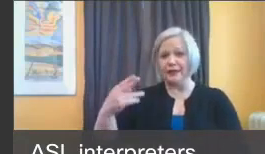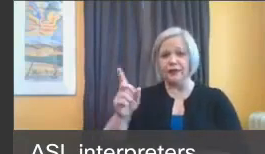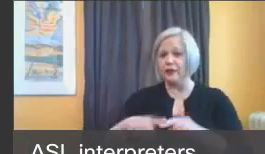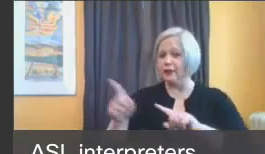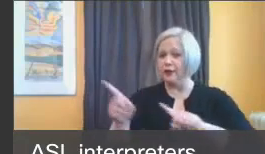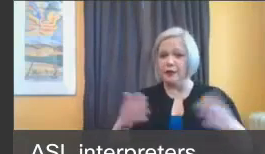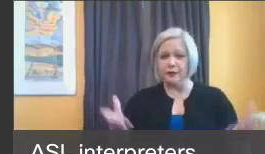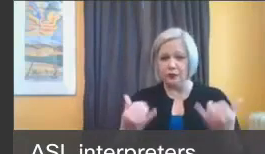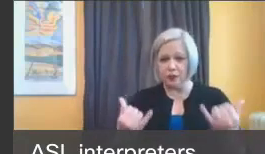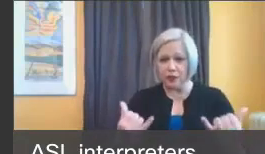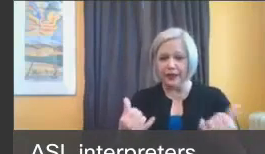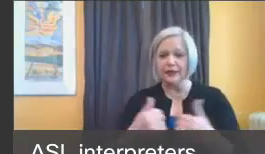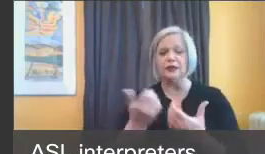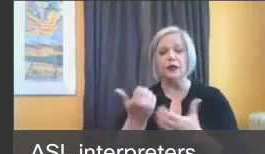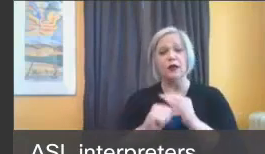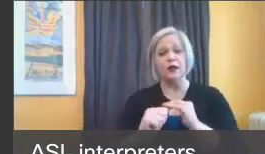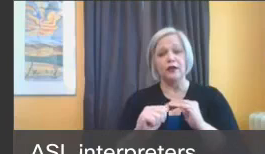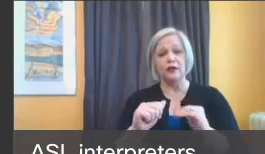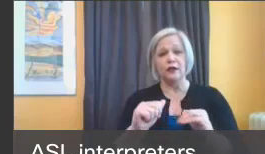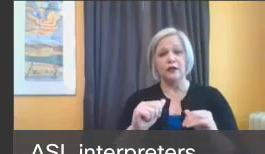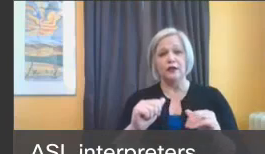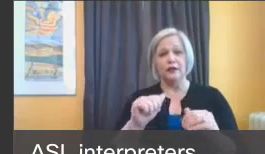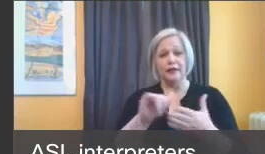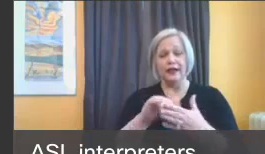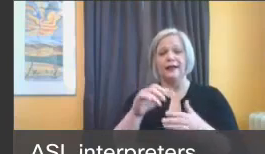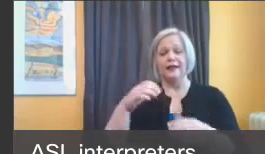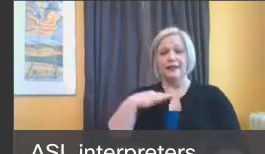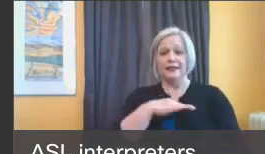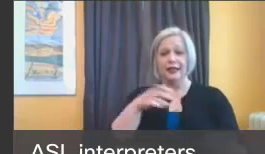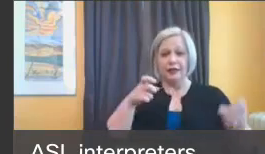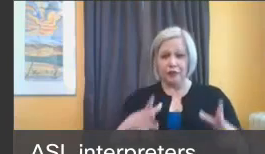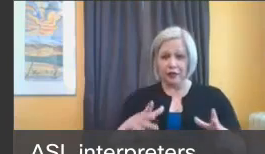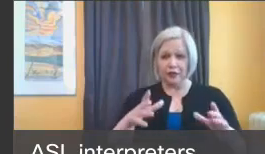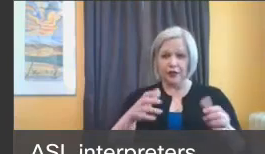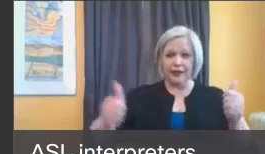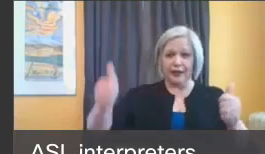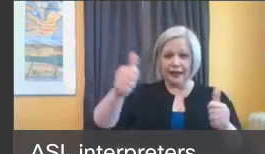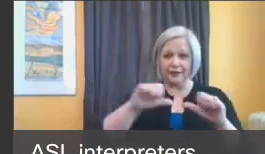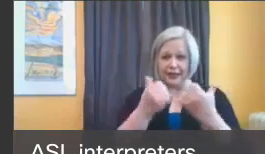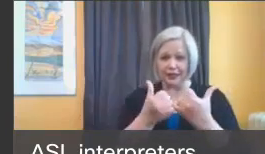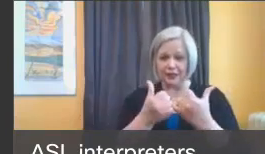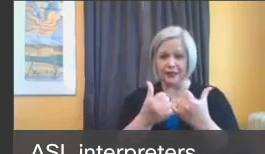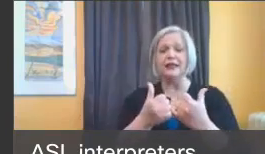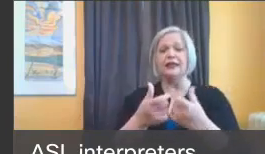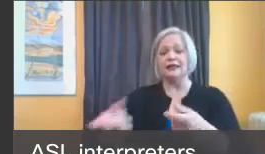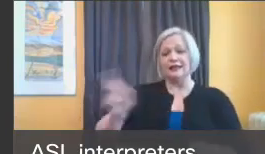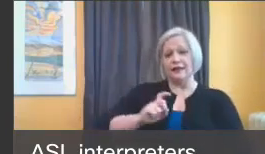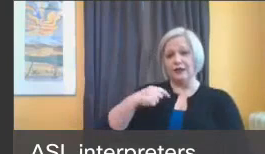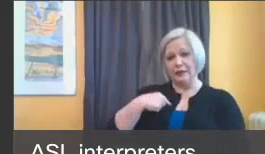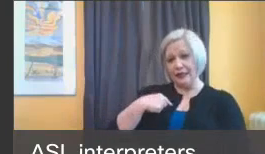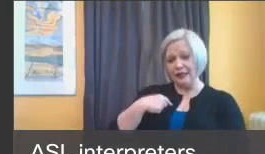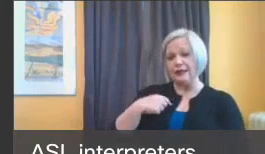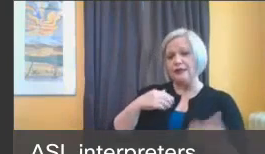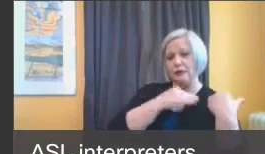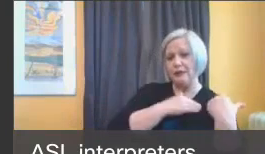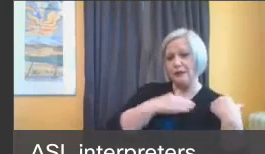So under FACA, the staff director, the head of the agency, has delegated authority of the chair of the meeting to me and then